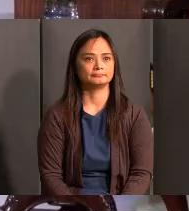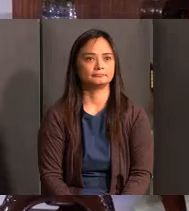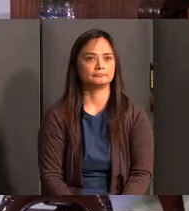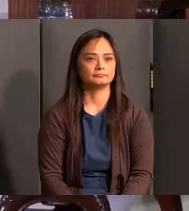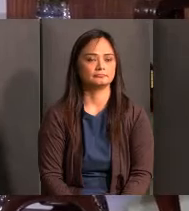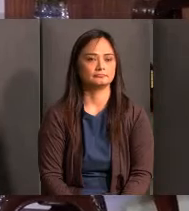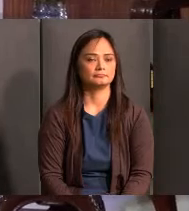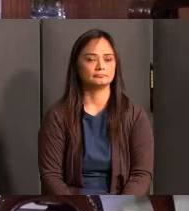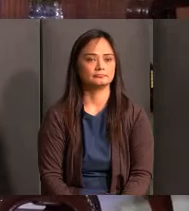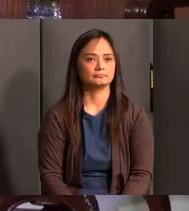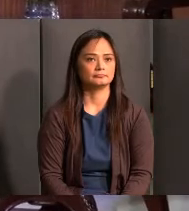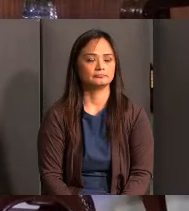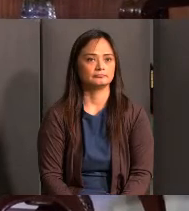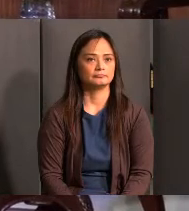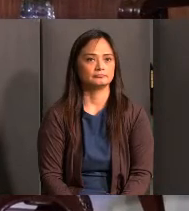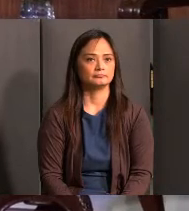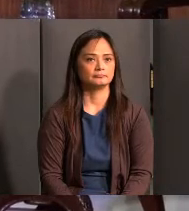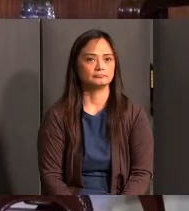batch.